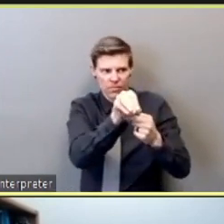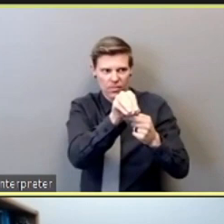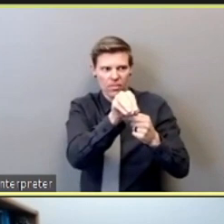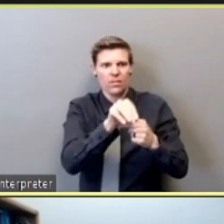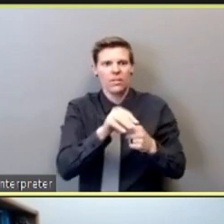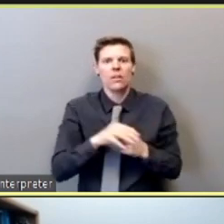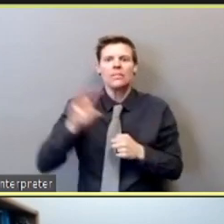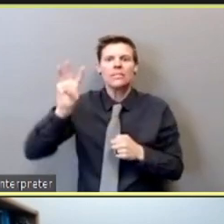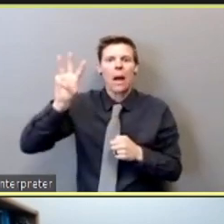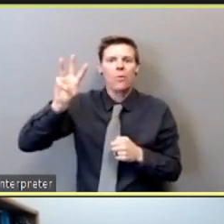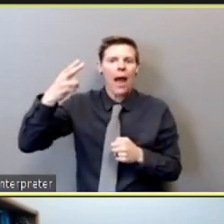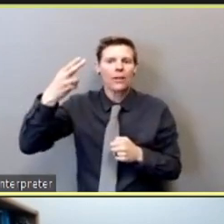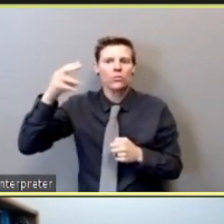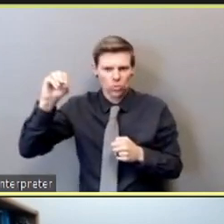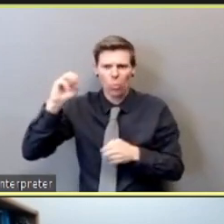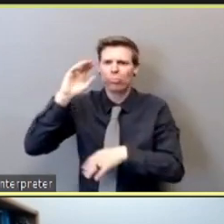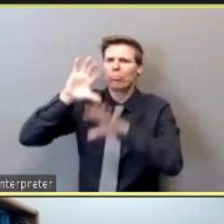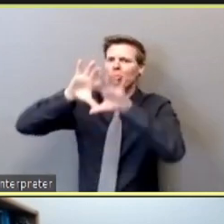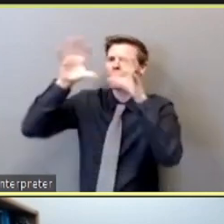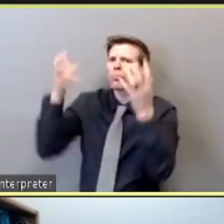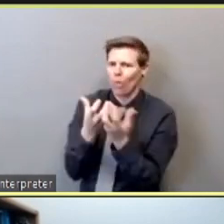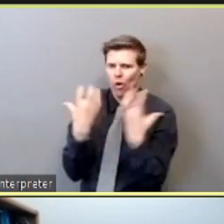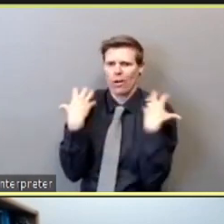COVID-19 dashboard. And